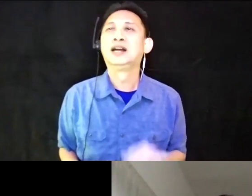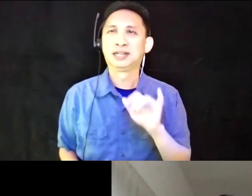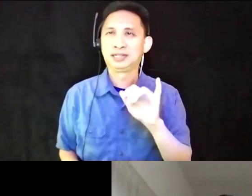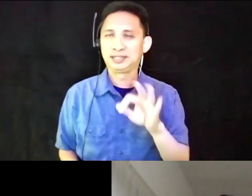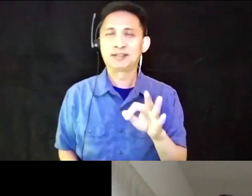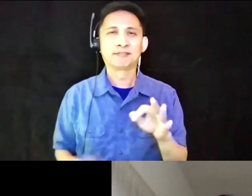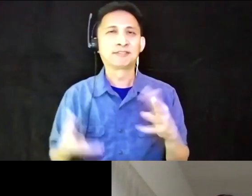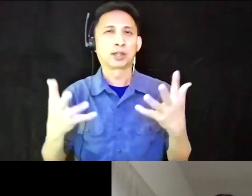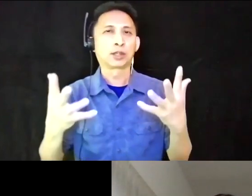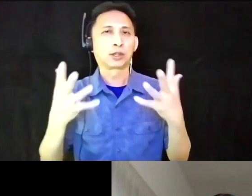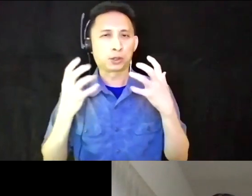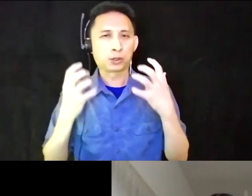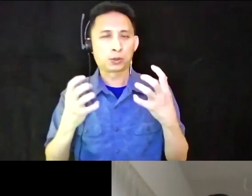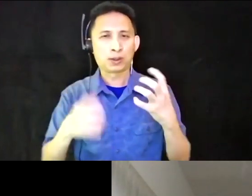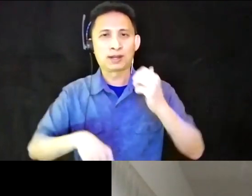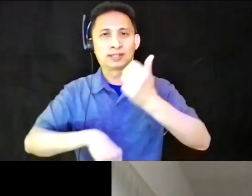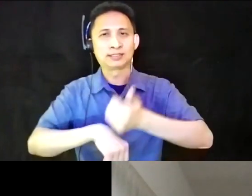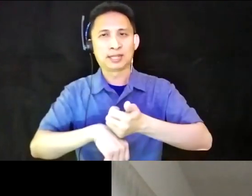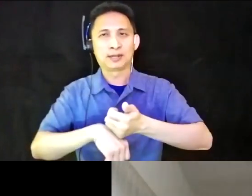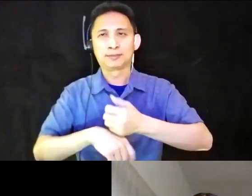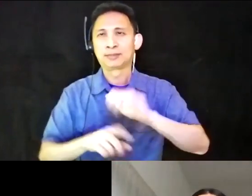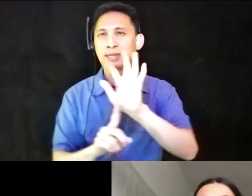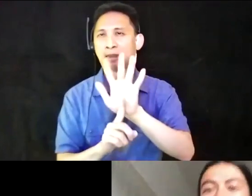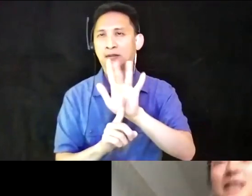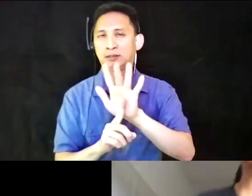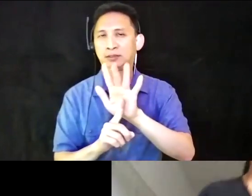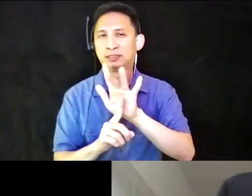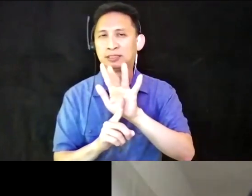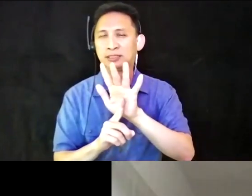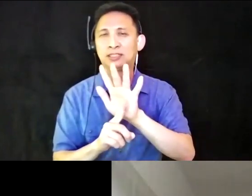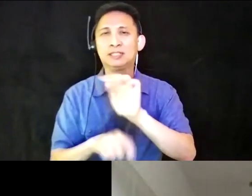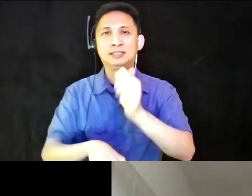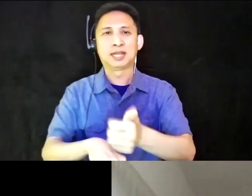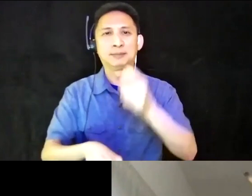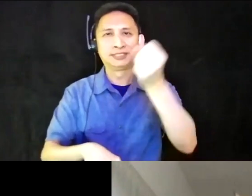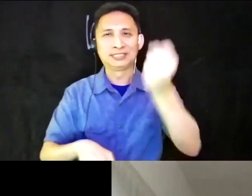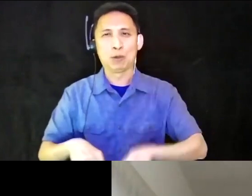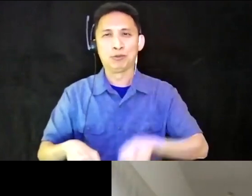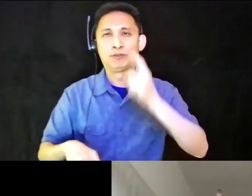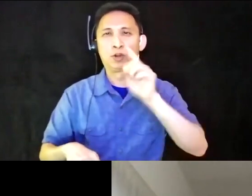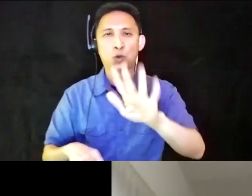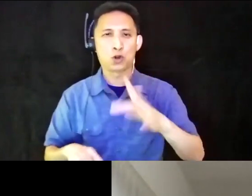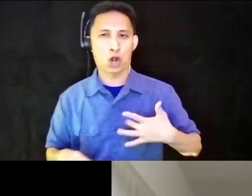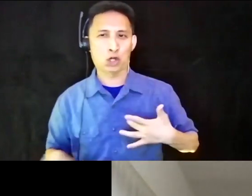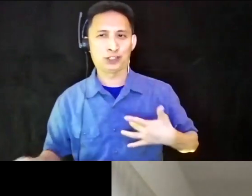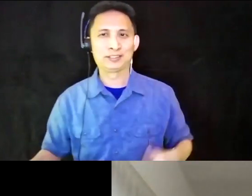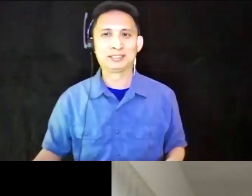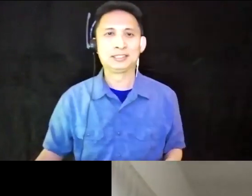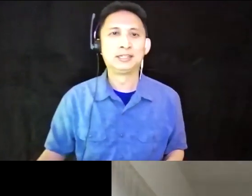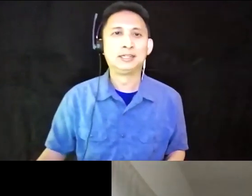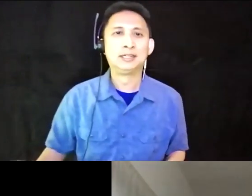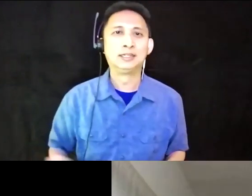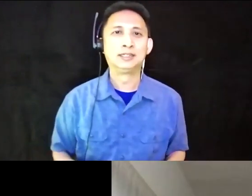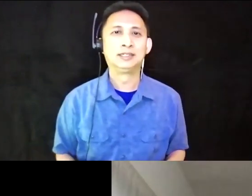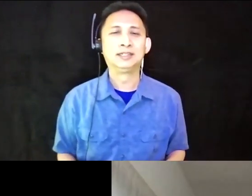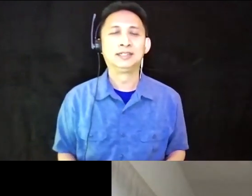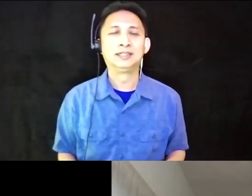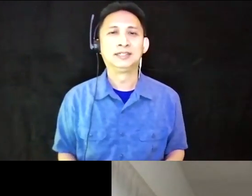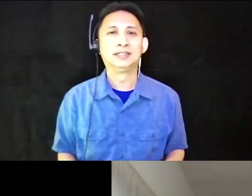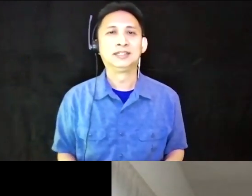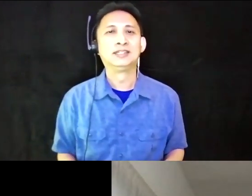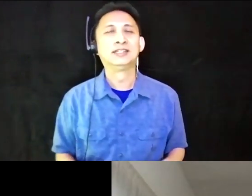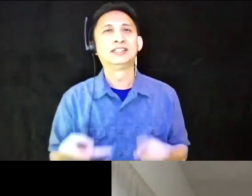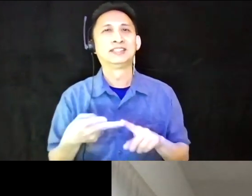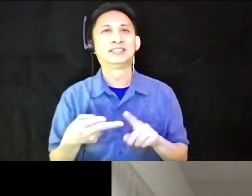have that be your direction for your heart. Exactly. Your heart with limited alignment. Thank you so much, Lingji.